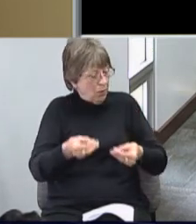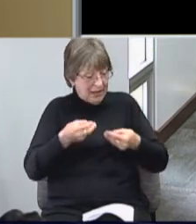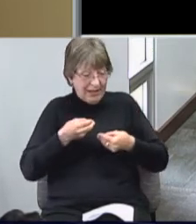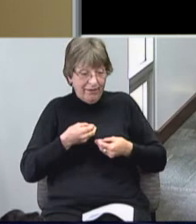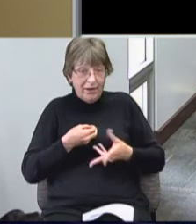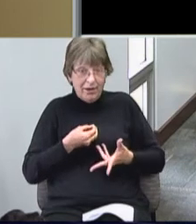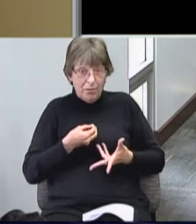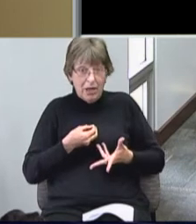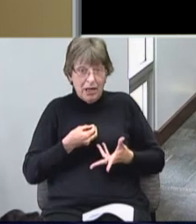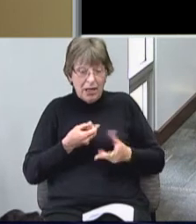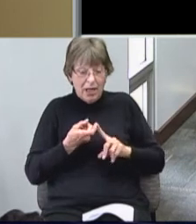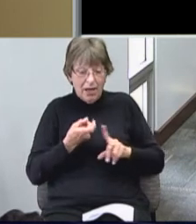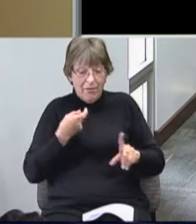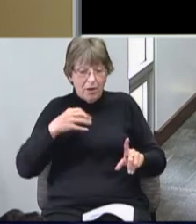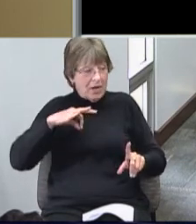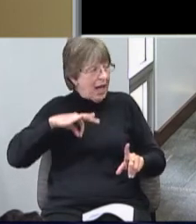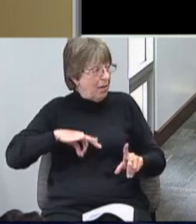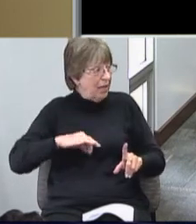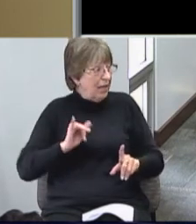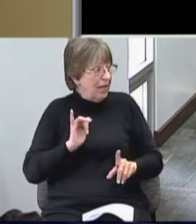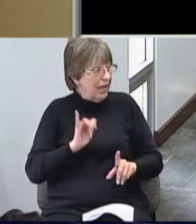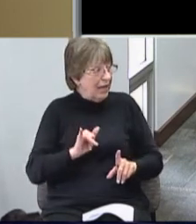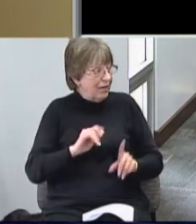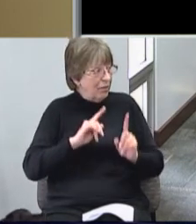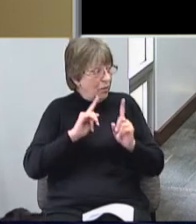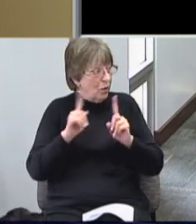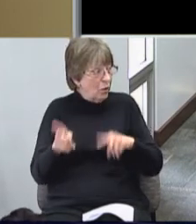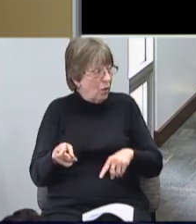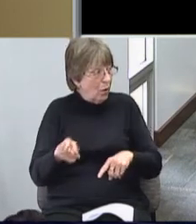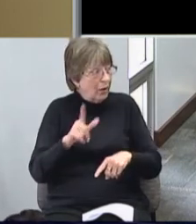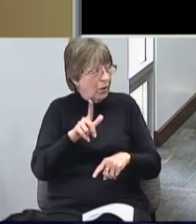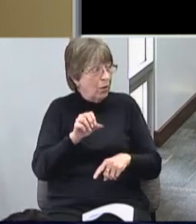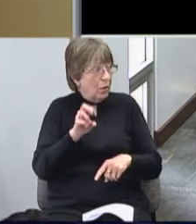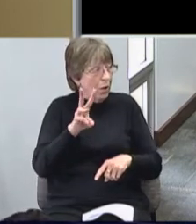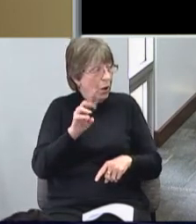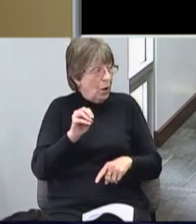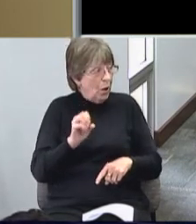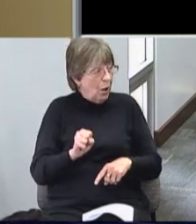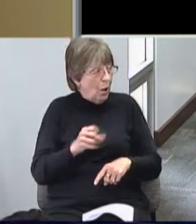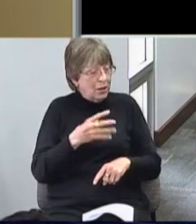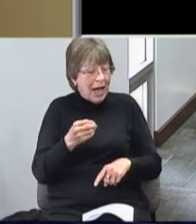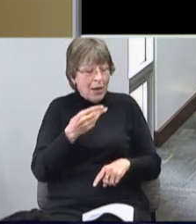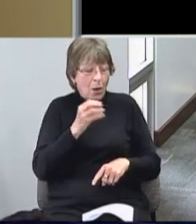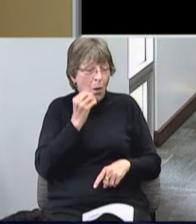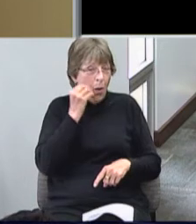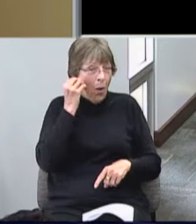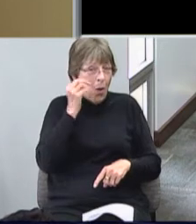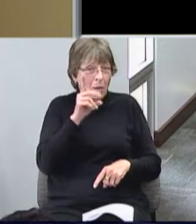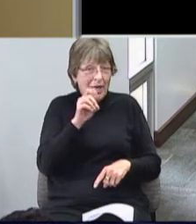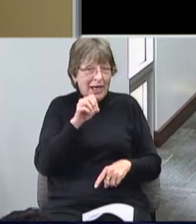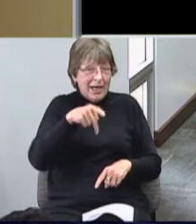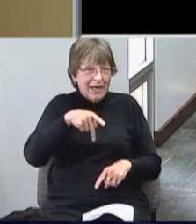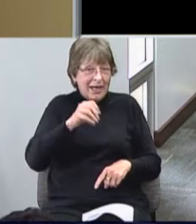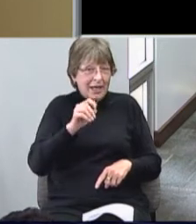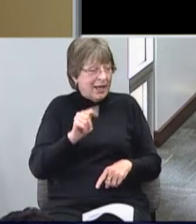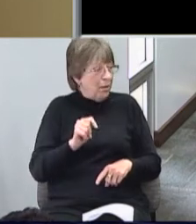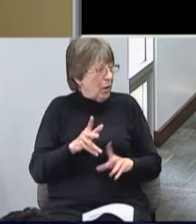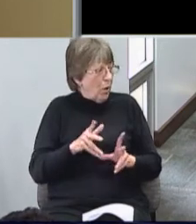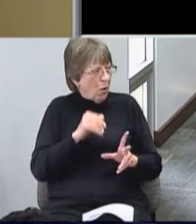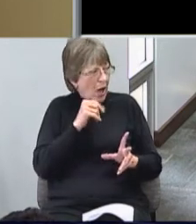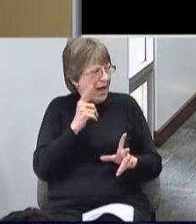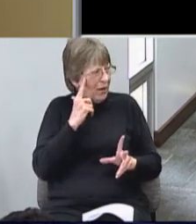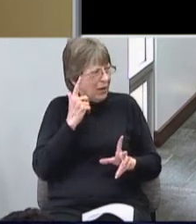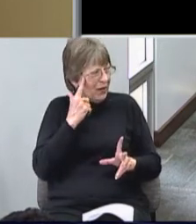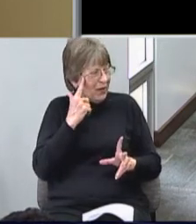applicant. And that's from going to the Lowe's and Home Depot websites. I don't think Home Depot